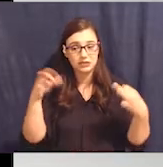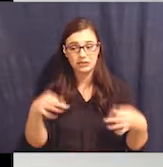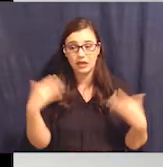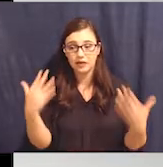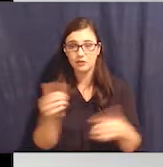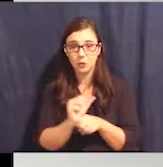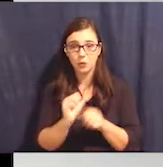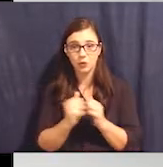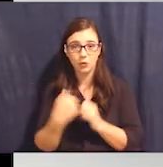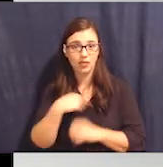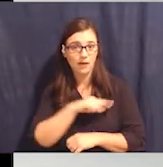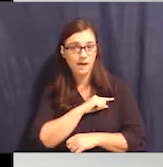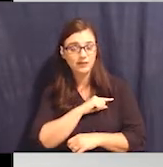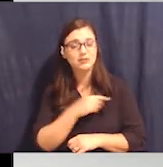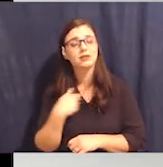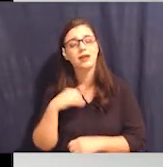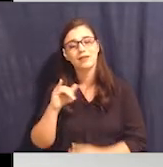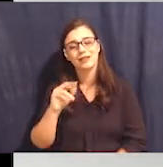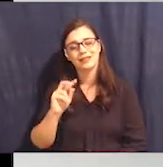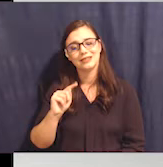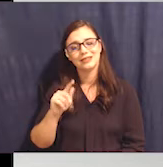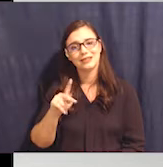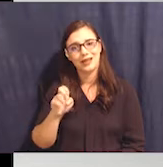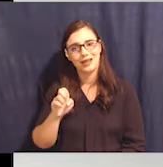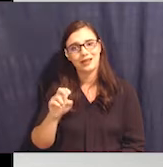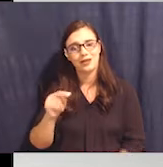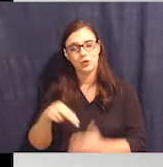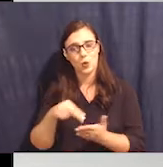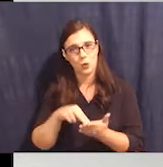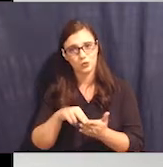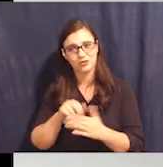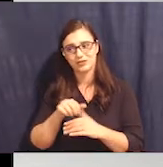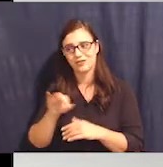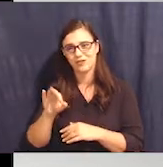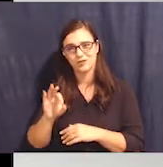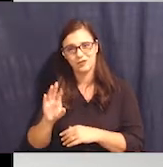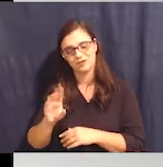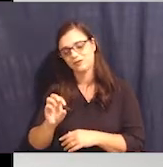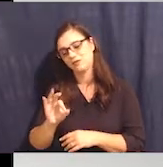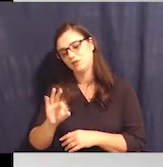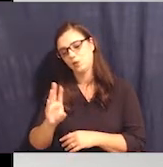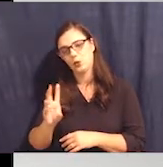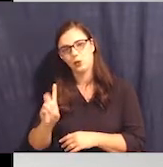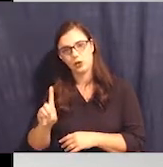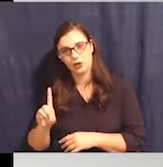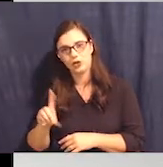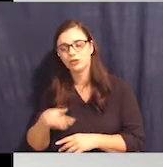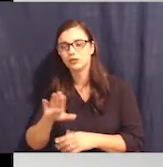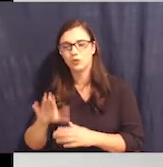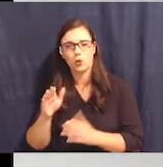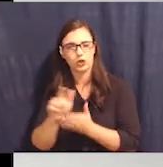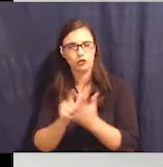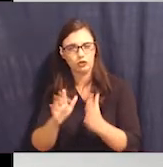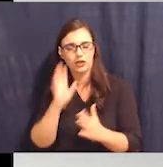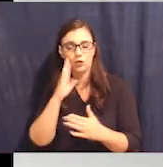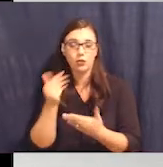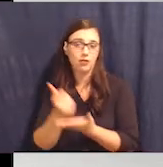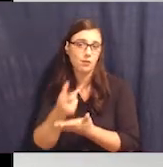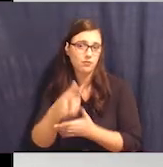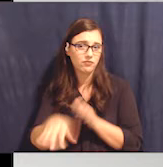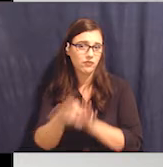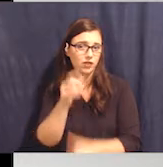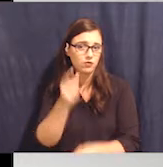you've decided to work with us, we forward our intake notes to the attorney you'll choose, and we'll help you, find the right